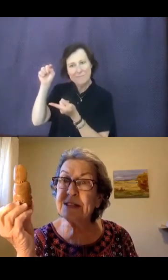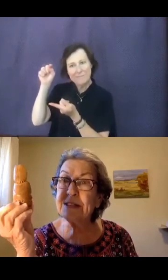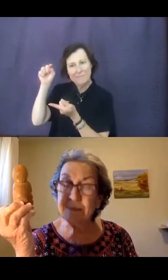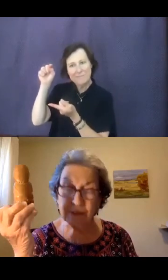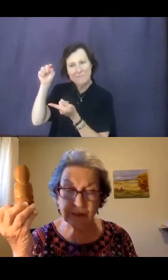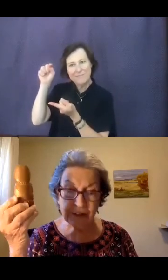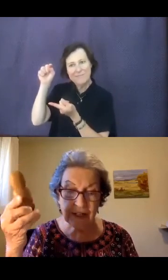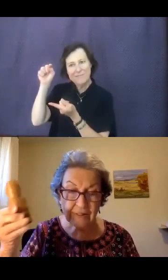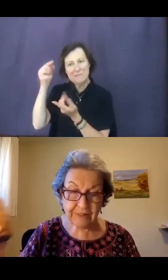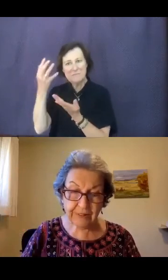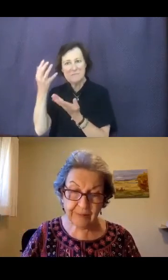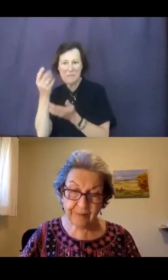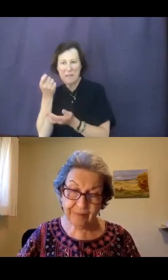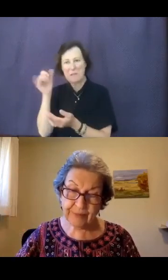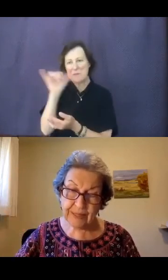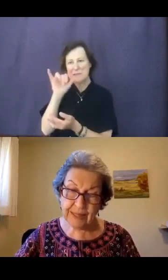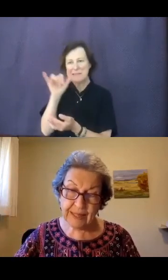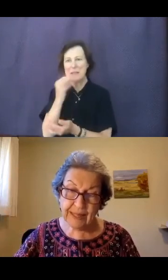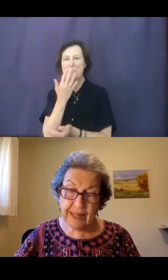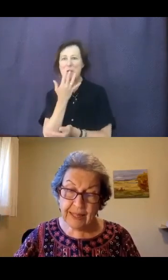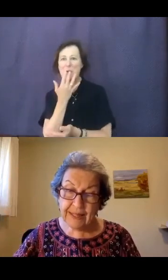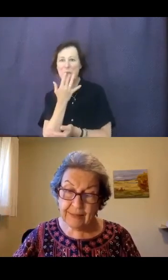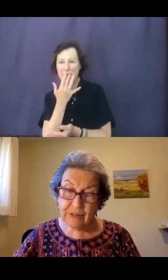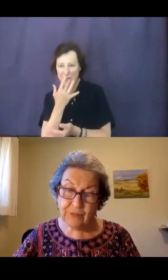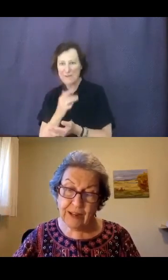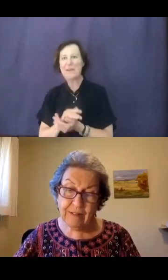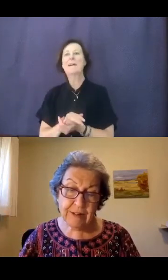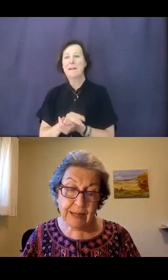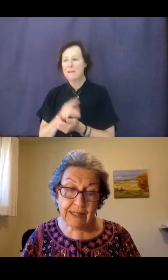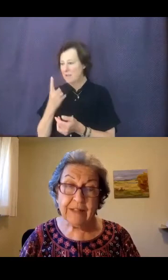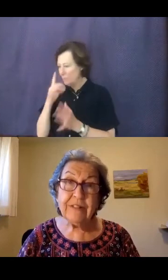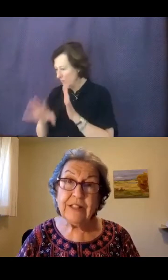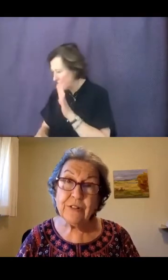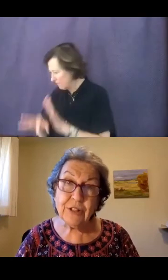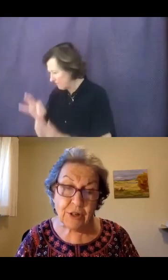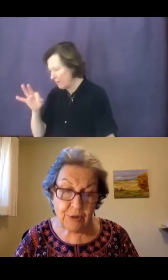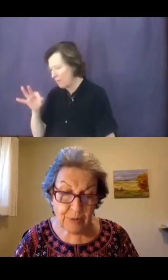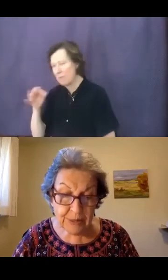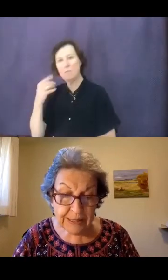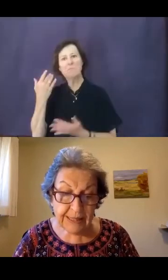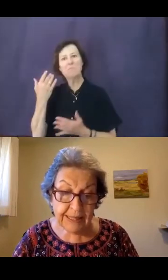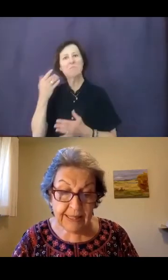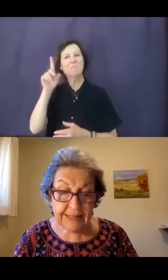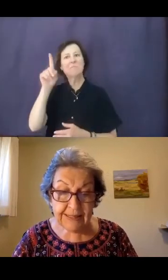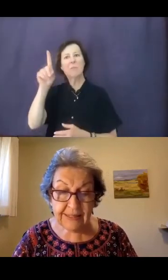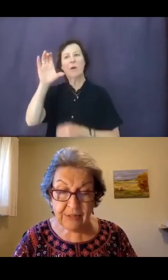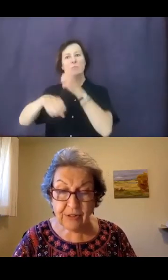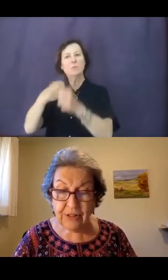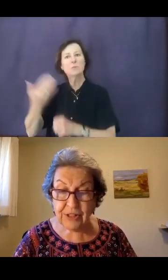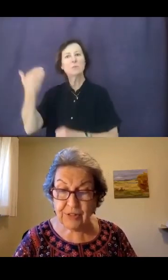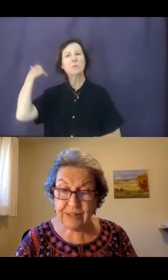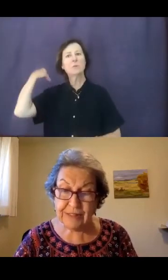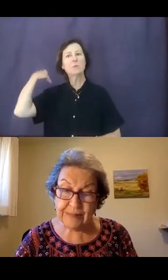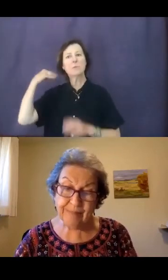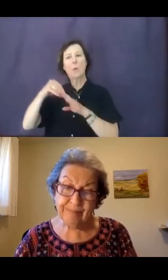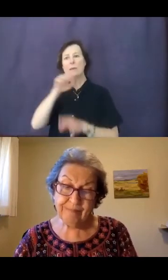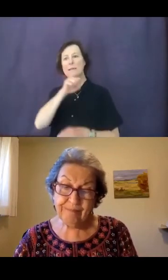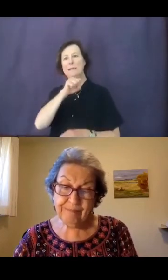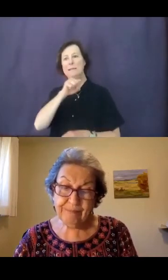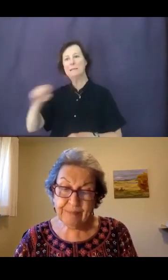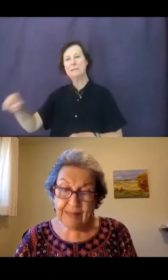somewhat similar in color, that was found about 100 years ago in southern Austria.